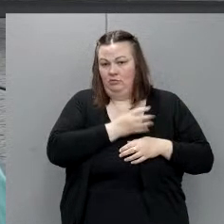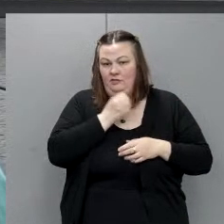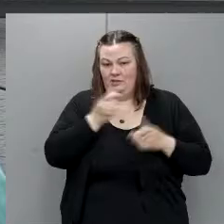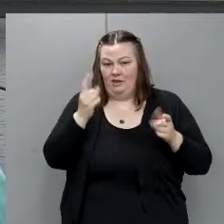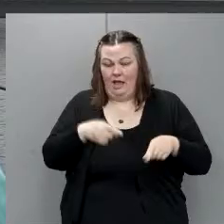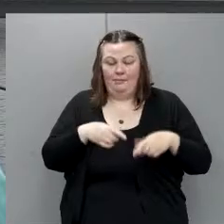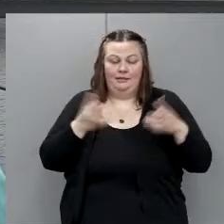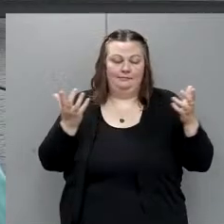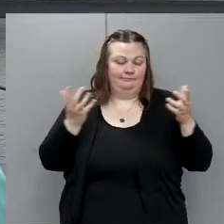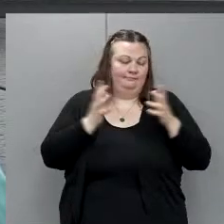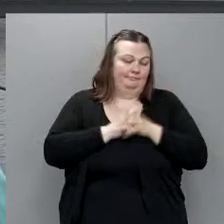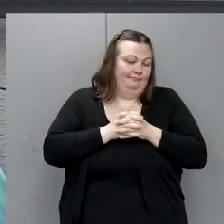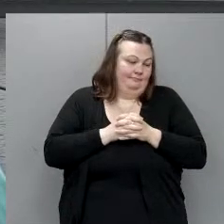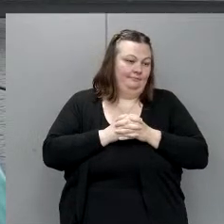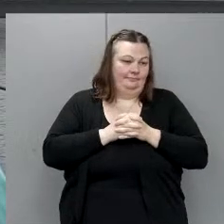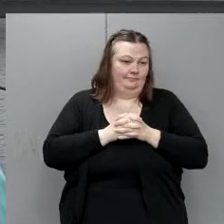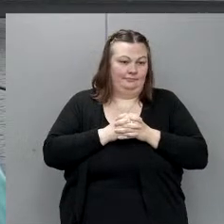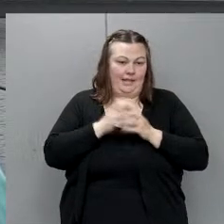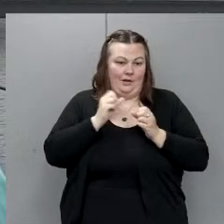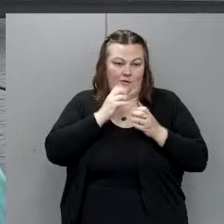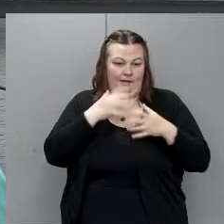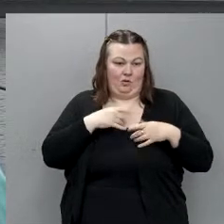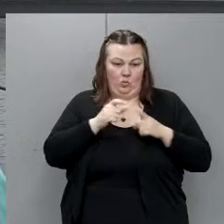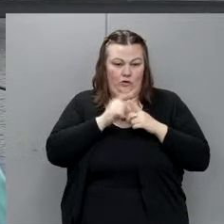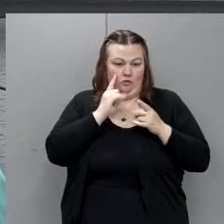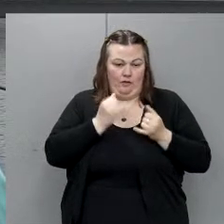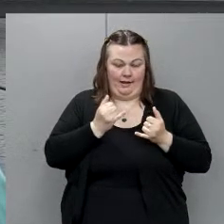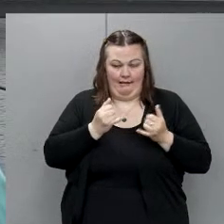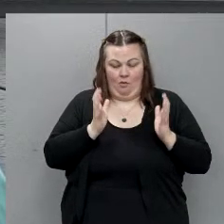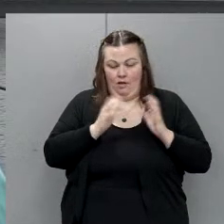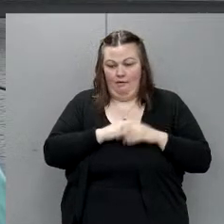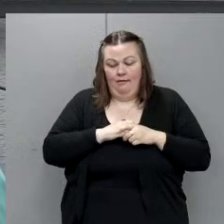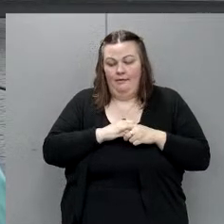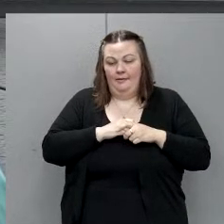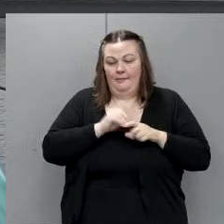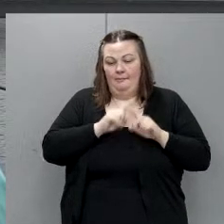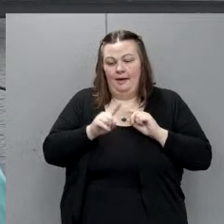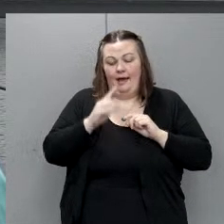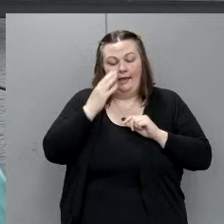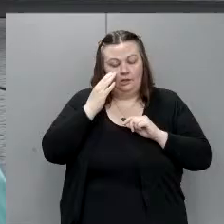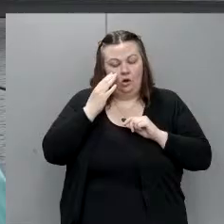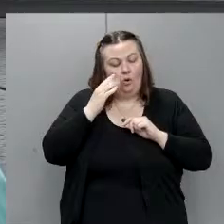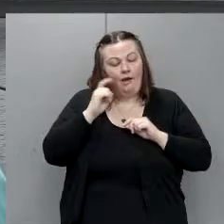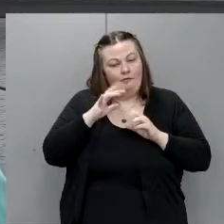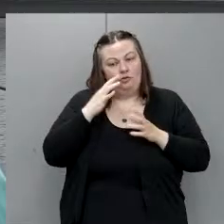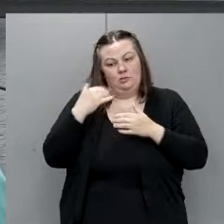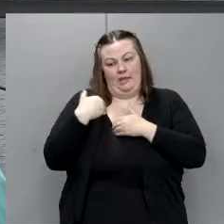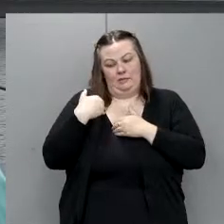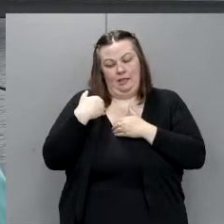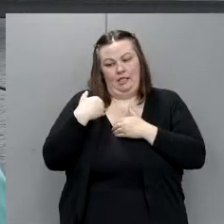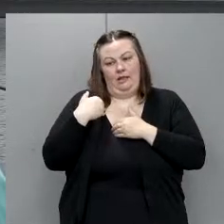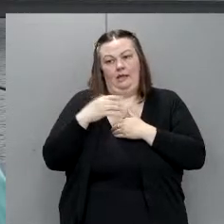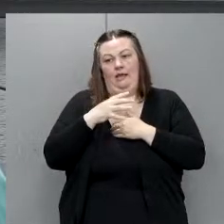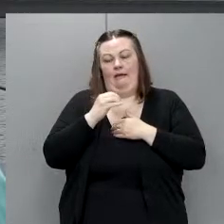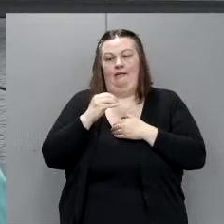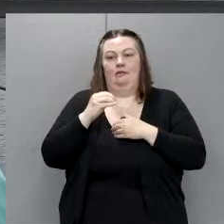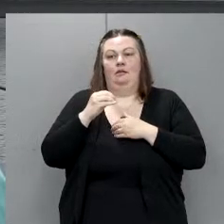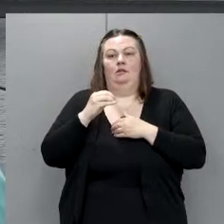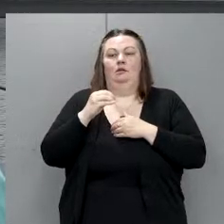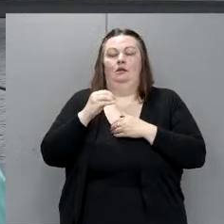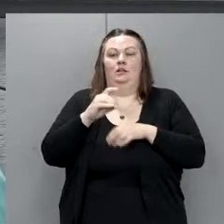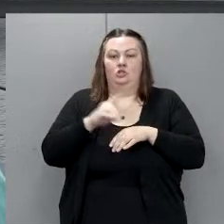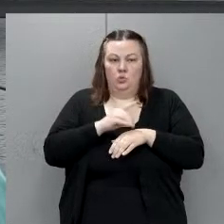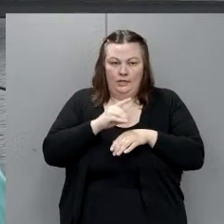happen, I don't even have a word for it right now. But I know that I have a responsibility and a duty to the